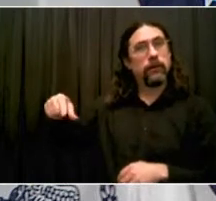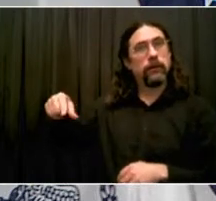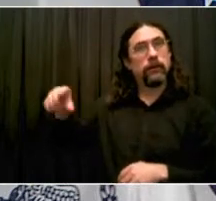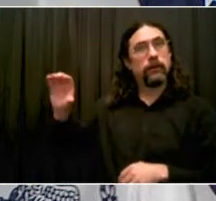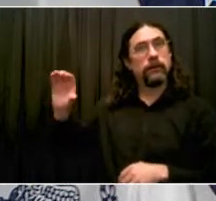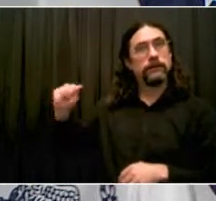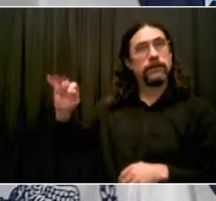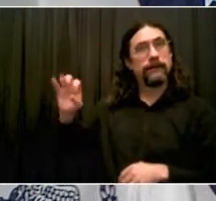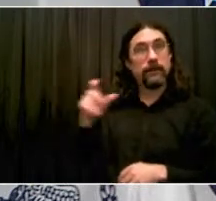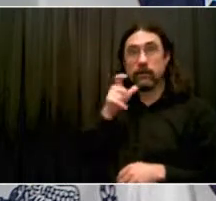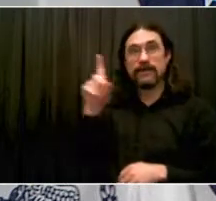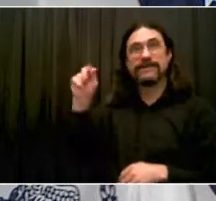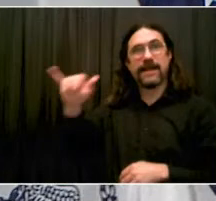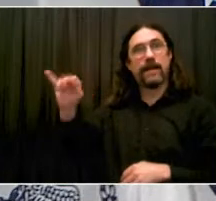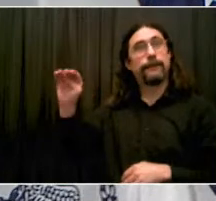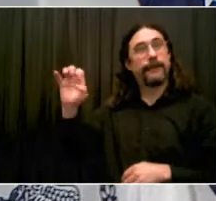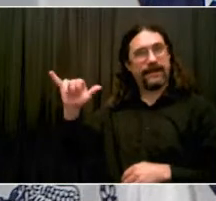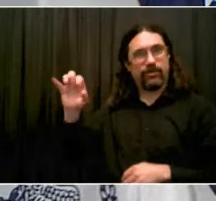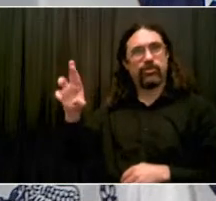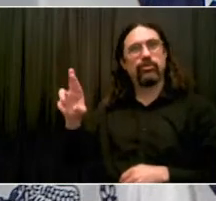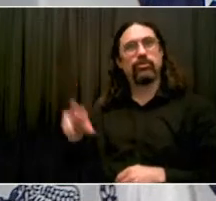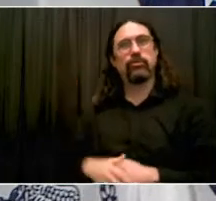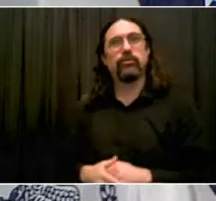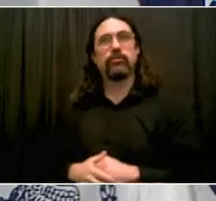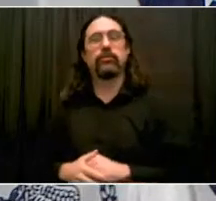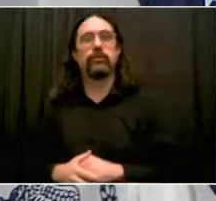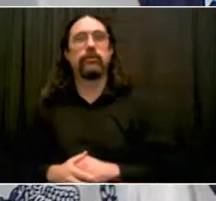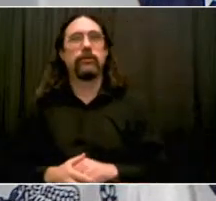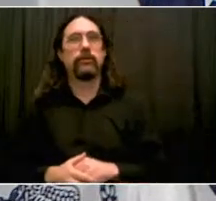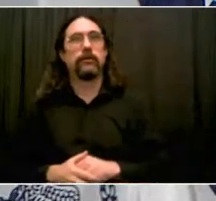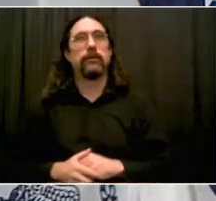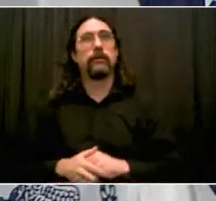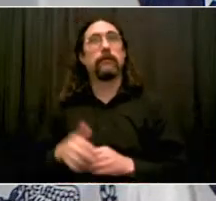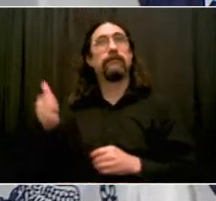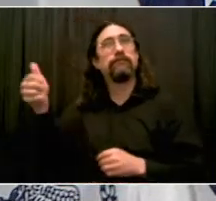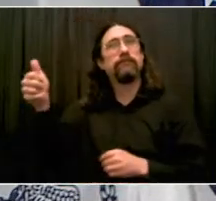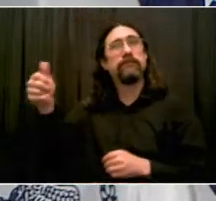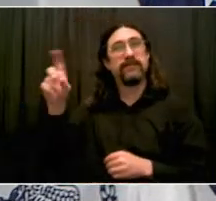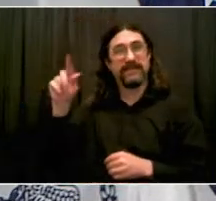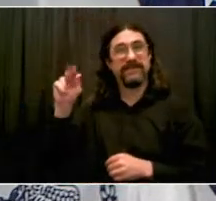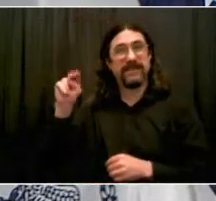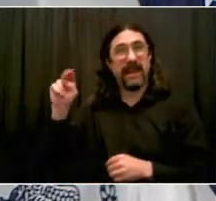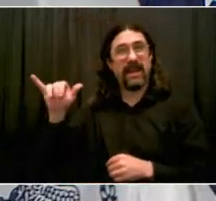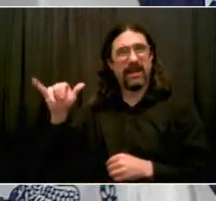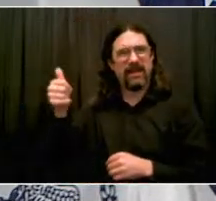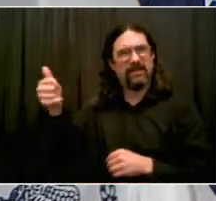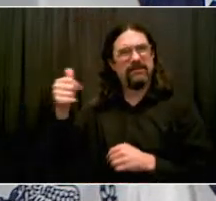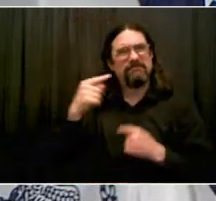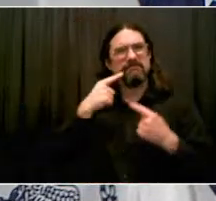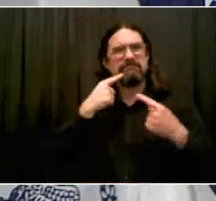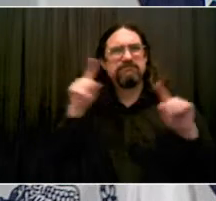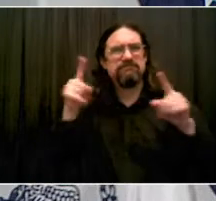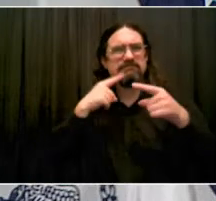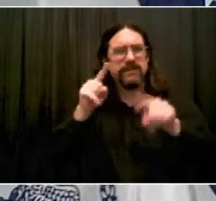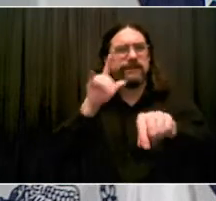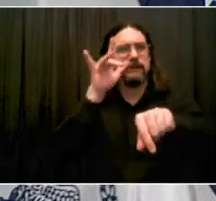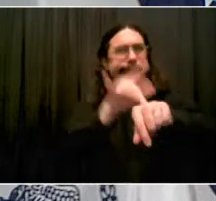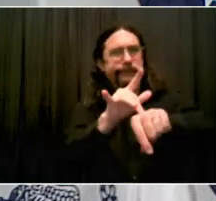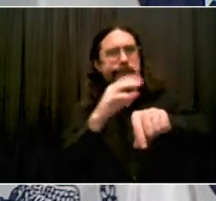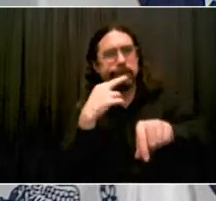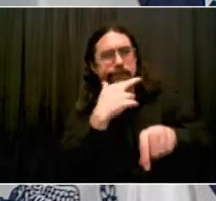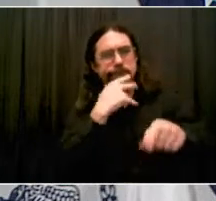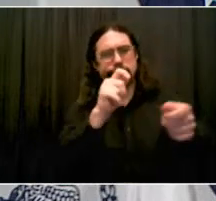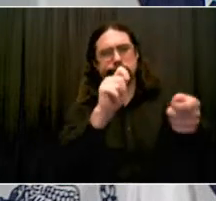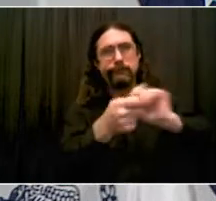He went on to remake the New York City dining scene with Gramercy Tavern and Modern and, of course, Shake Shack, beloved by all.